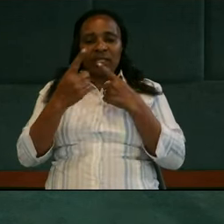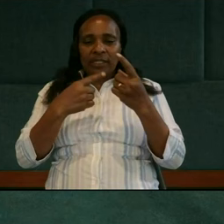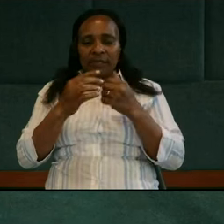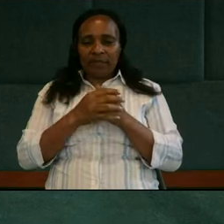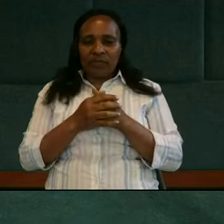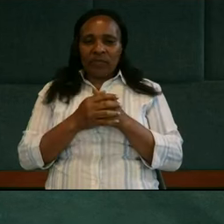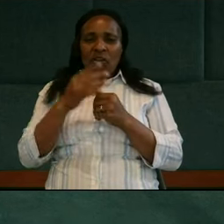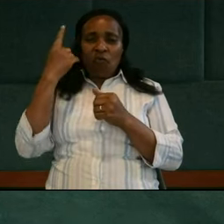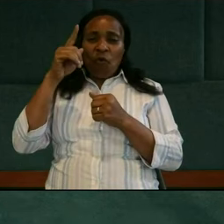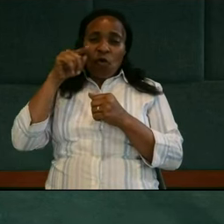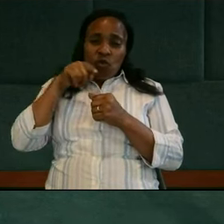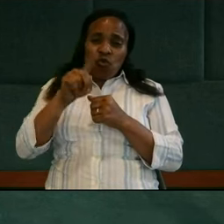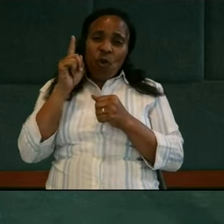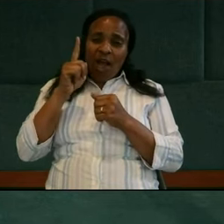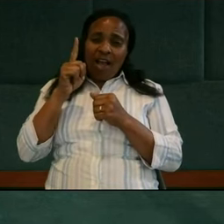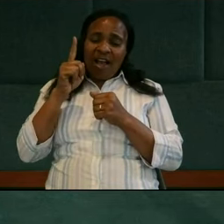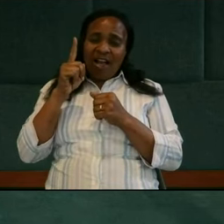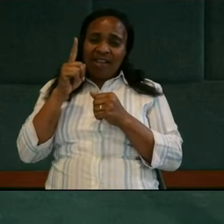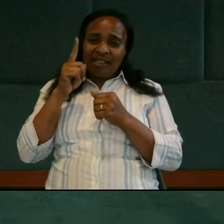says,